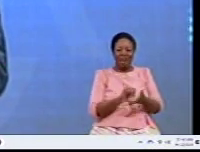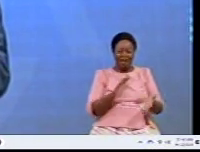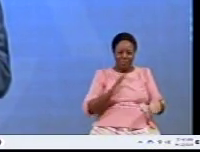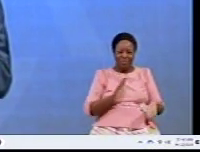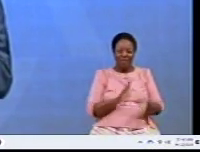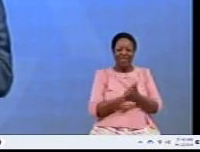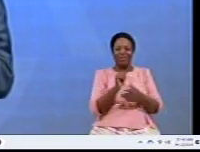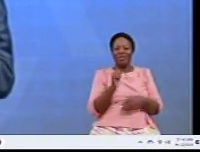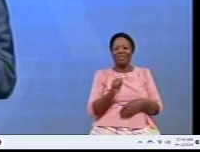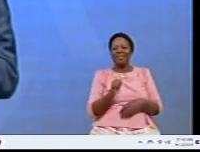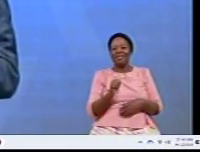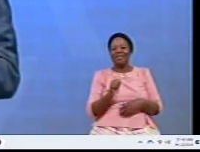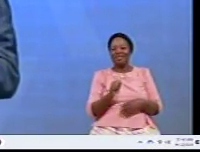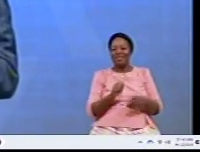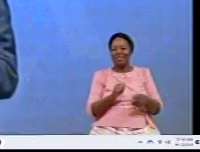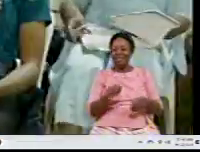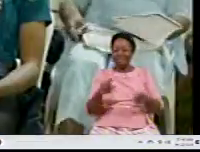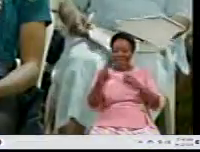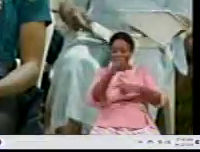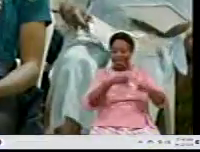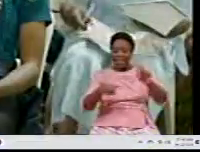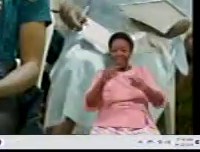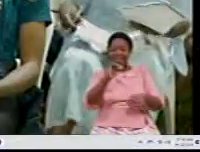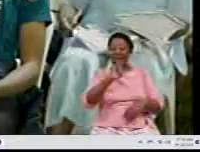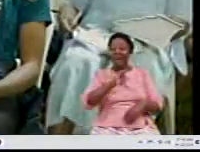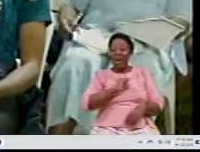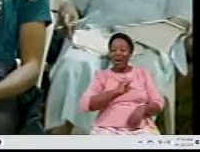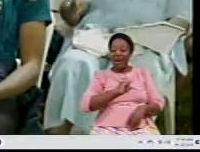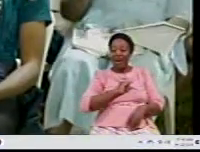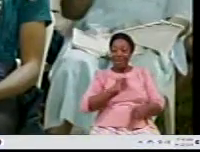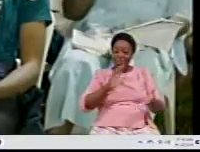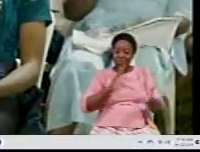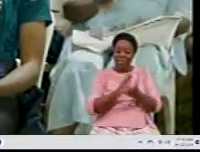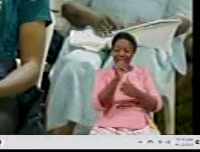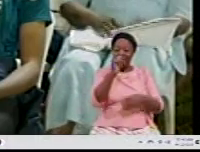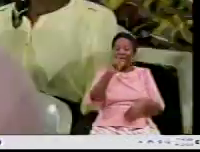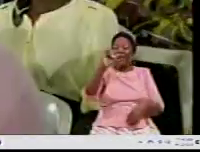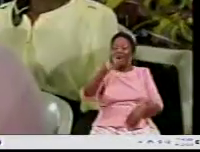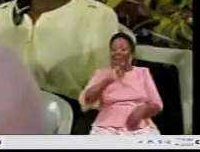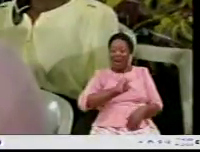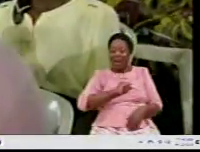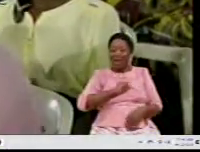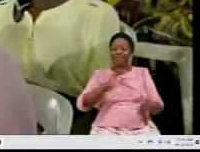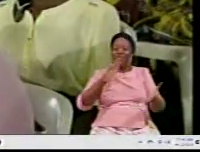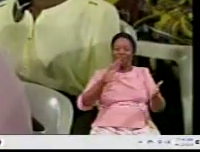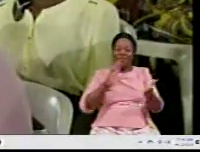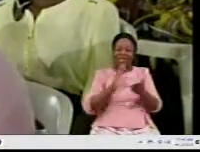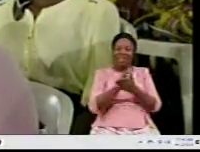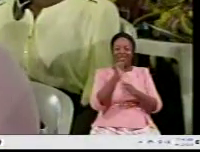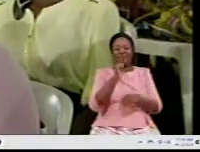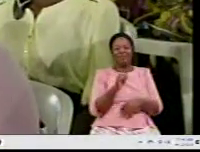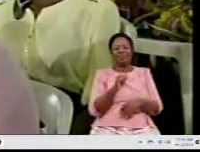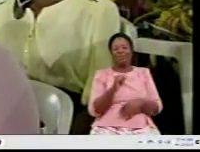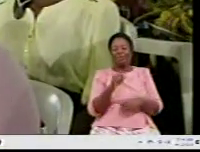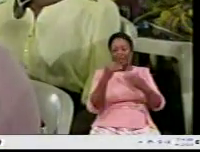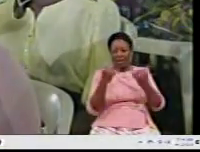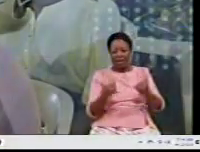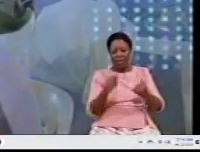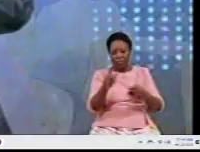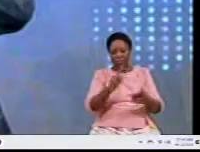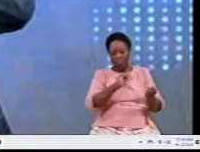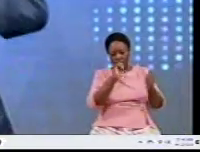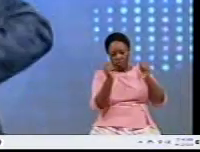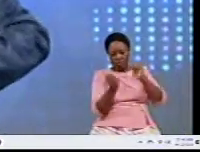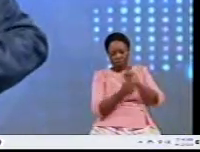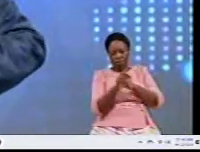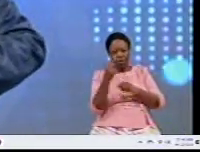believeth. I believe. I believe. Now, you turn your eyes